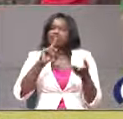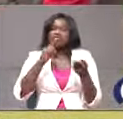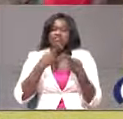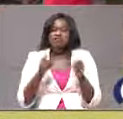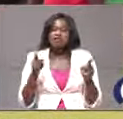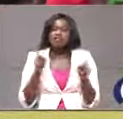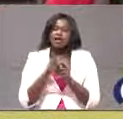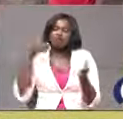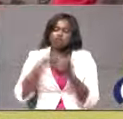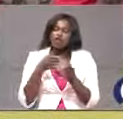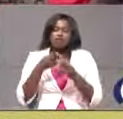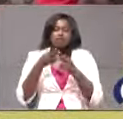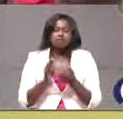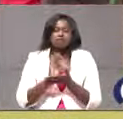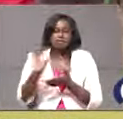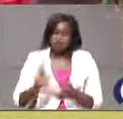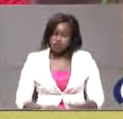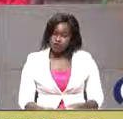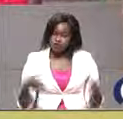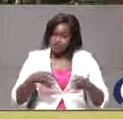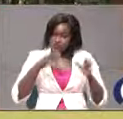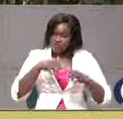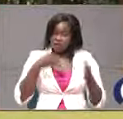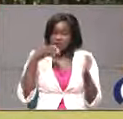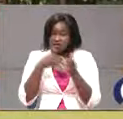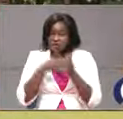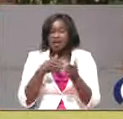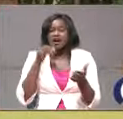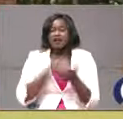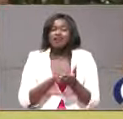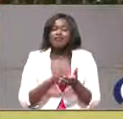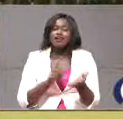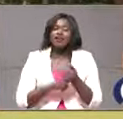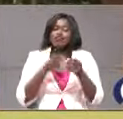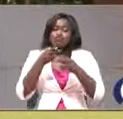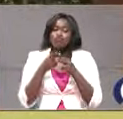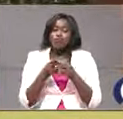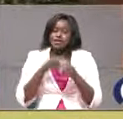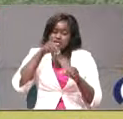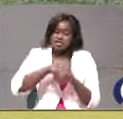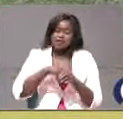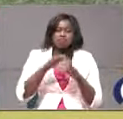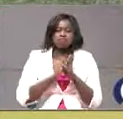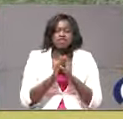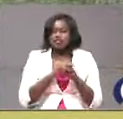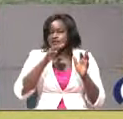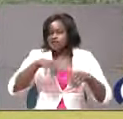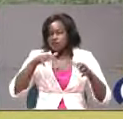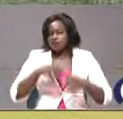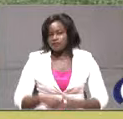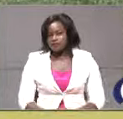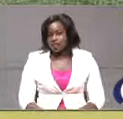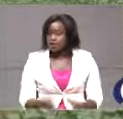financing. This mostly affects farmers accessing loans to invest in the agribusiness venture. They must be saving